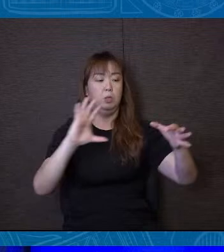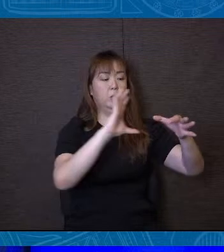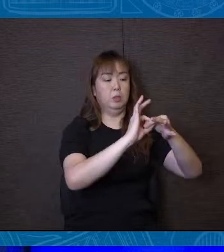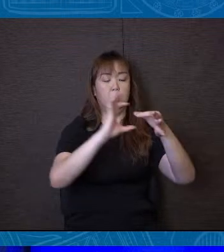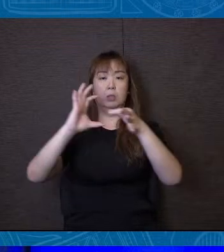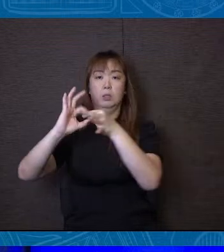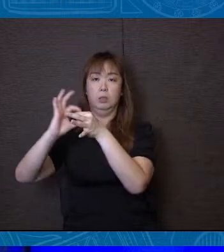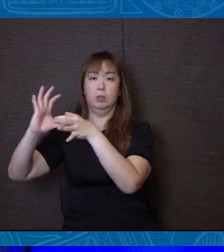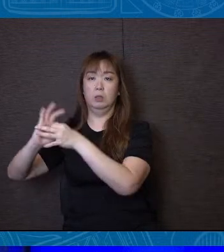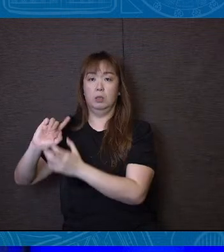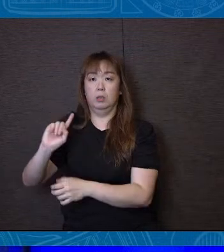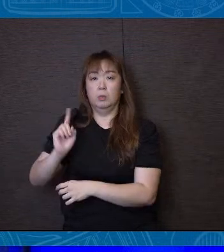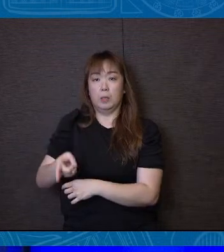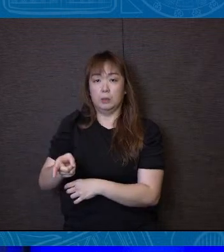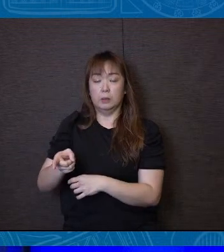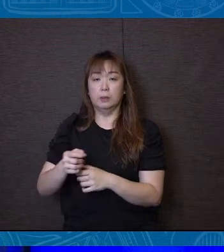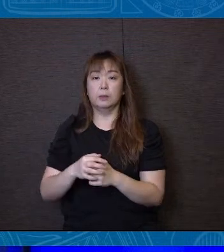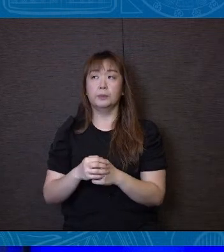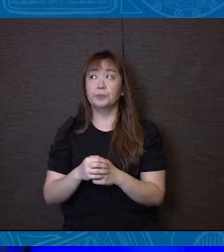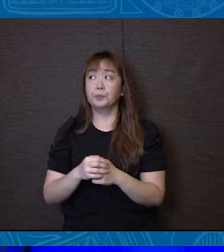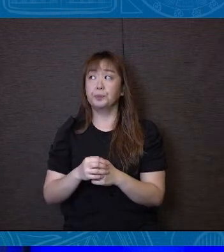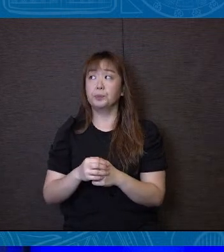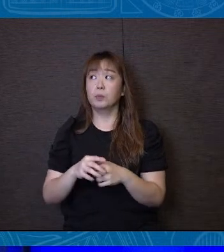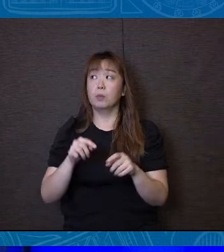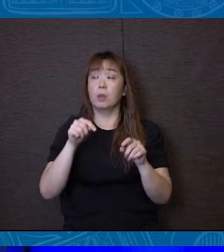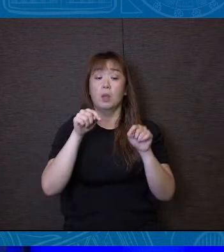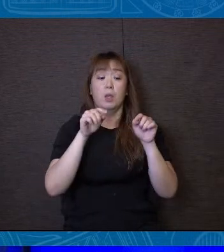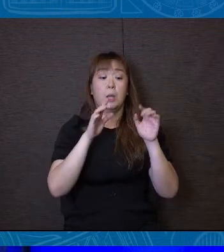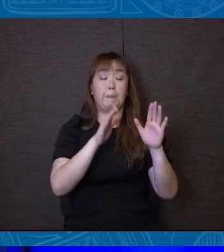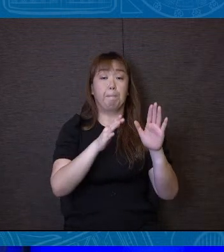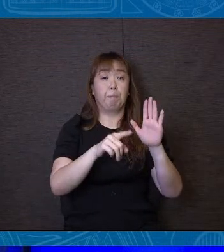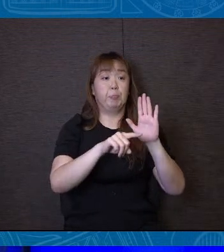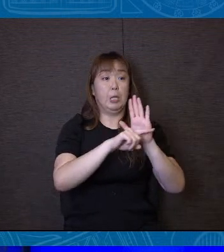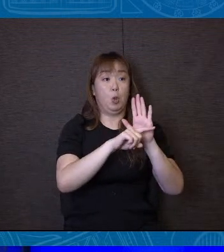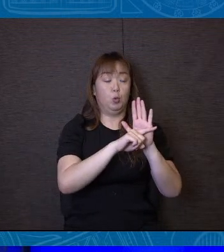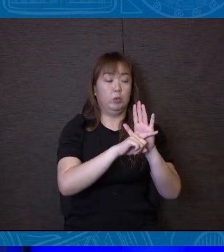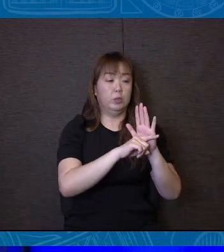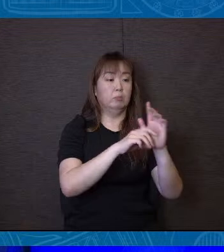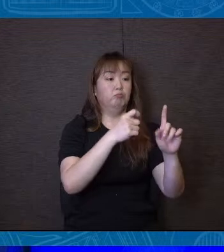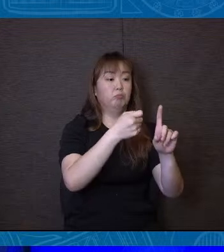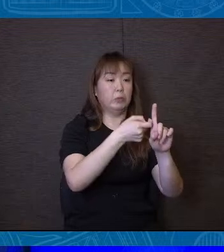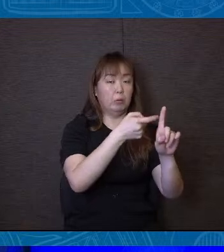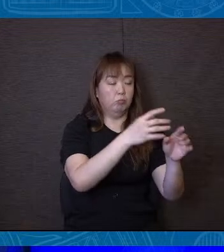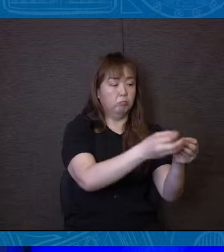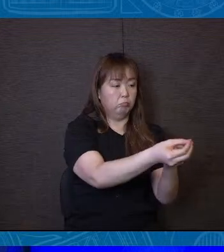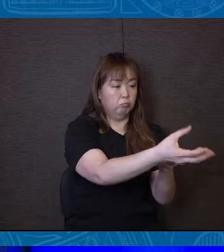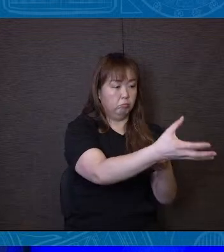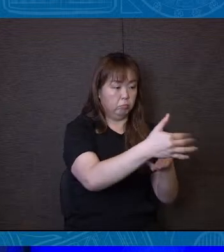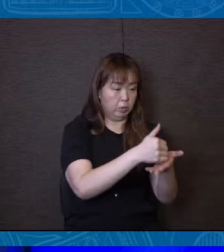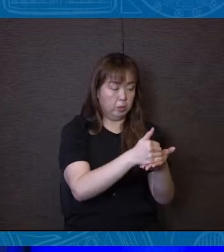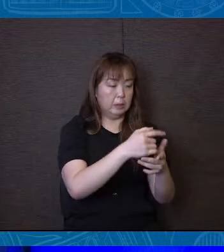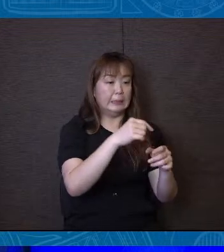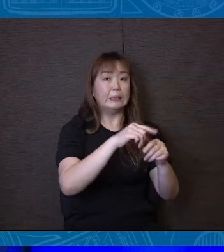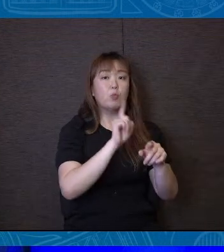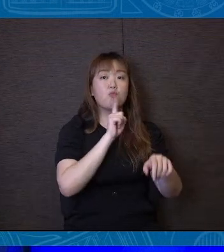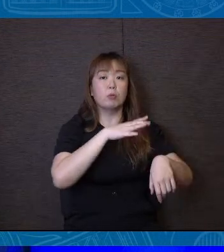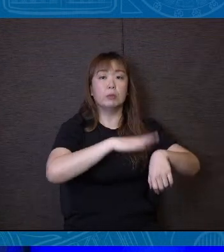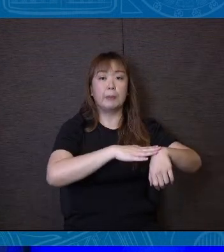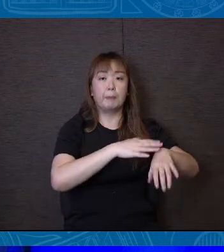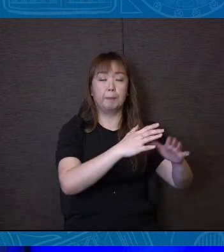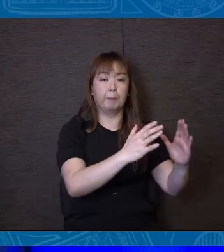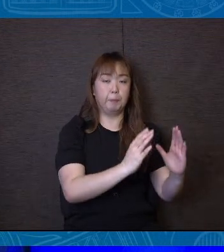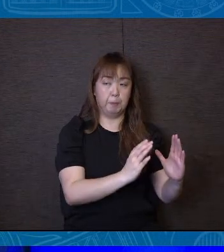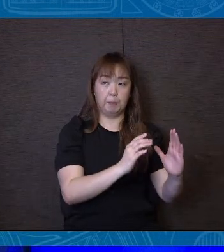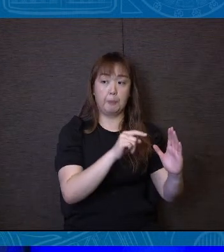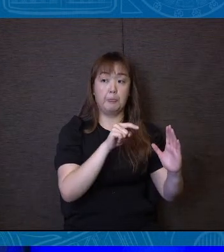so that it alerts, it reaches from the sensors to everyone in a real time. And this is where we use